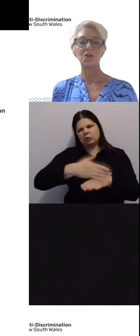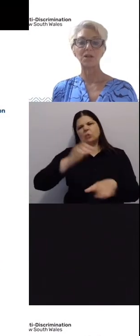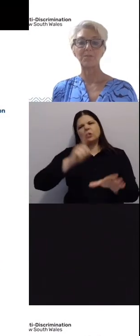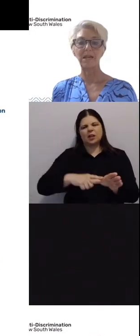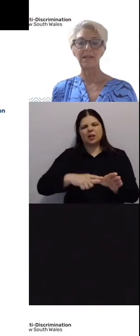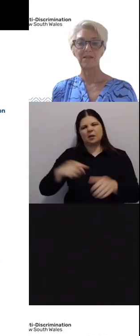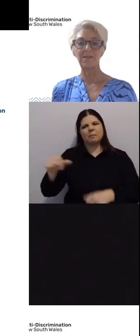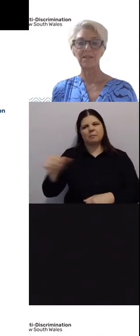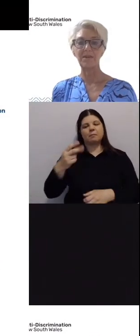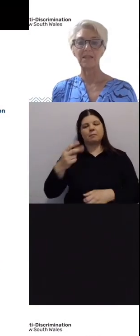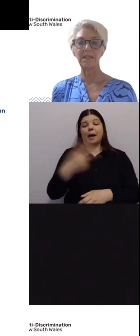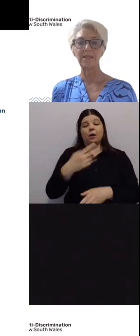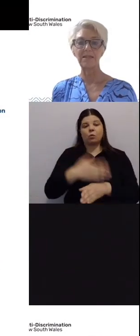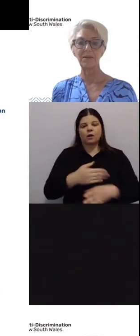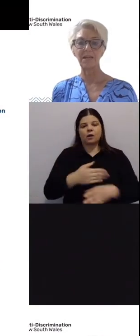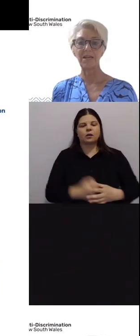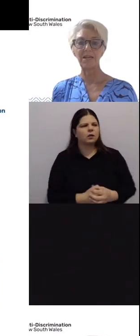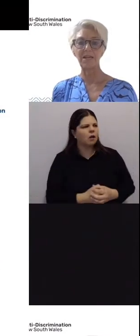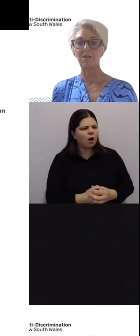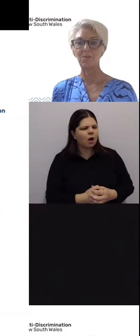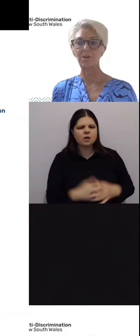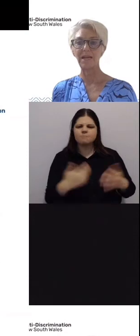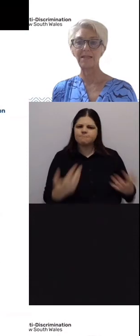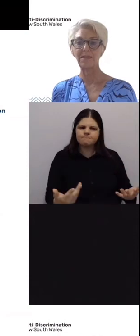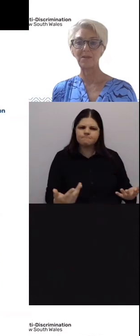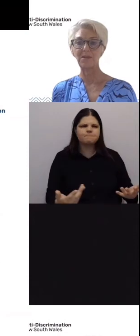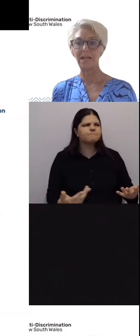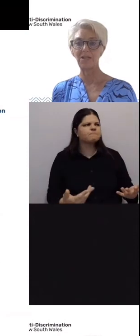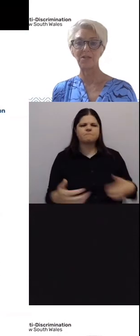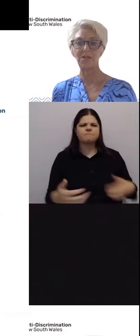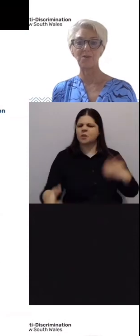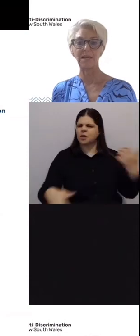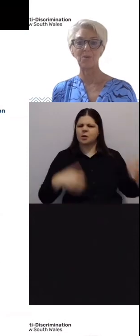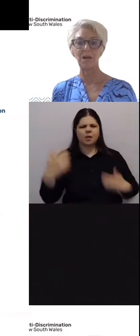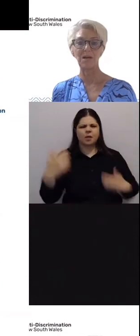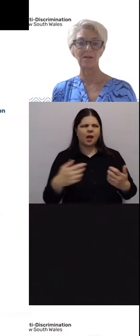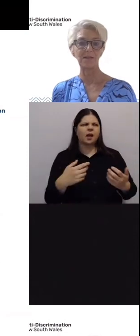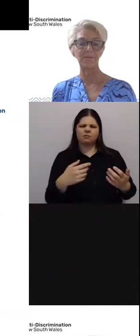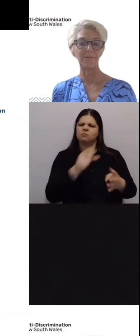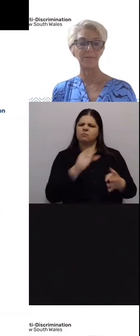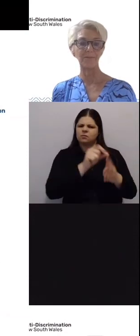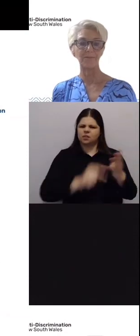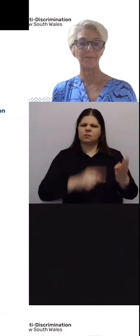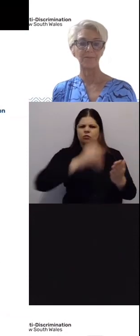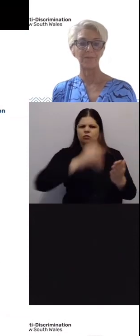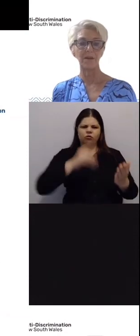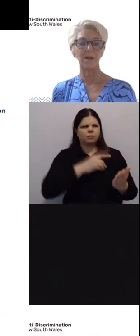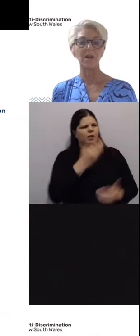Brittany lodged a complaint of disability discrimination with Anti-Discrimination New South Wales.